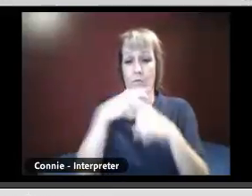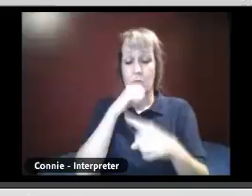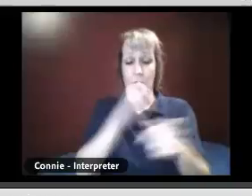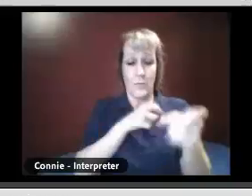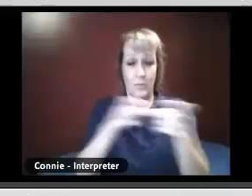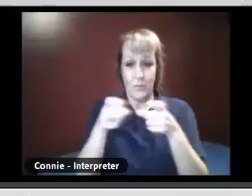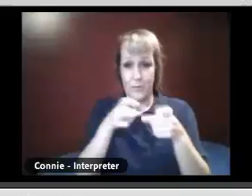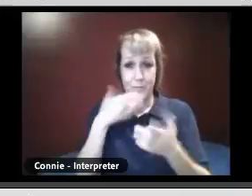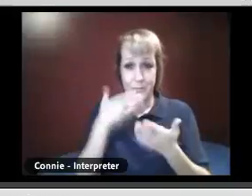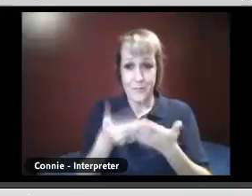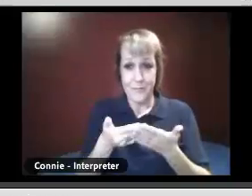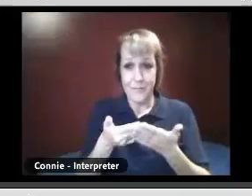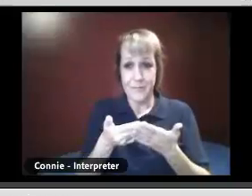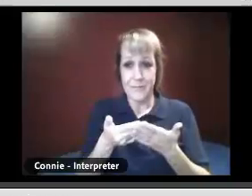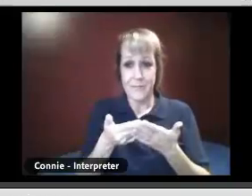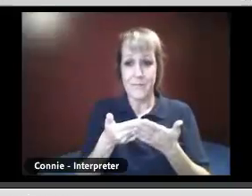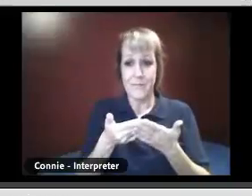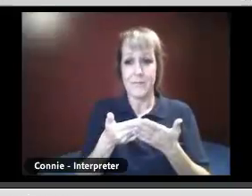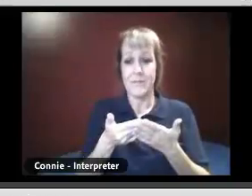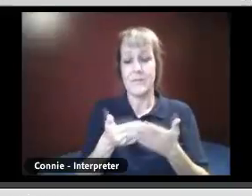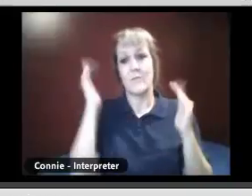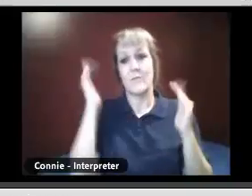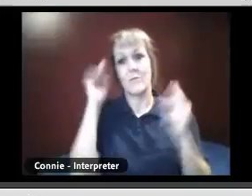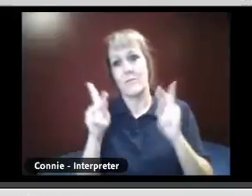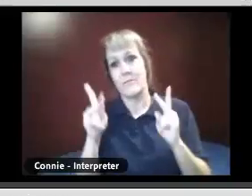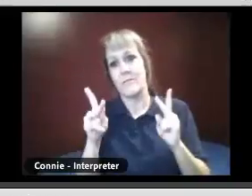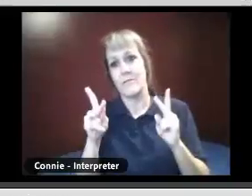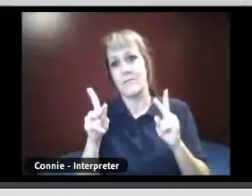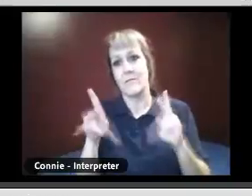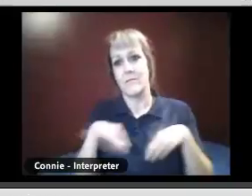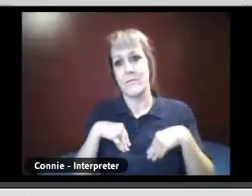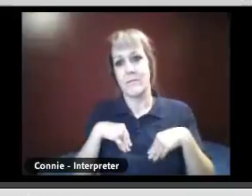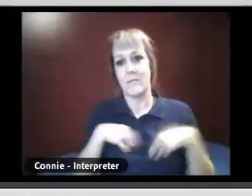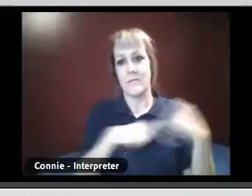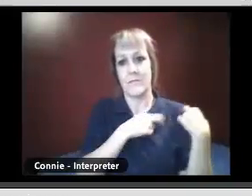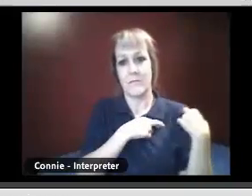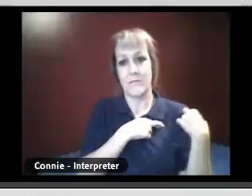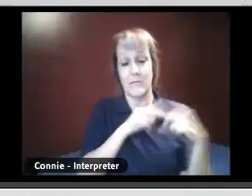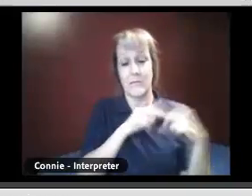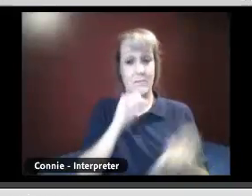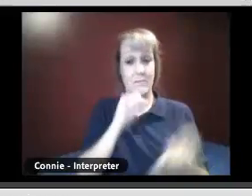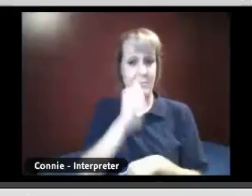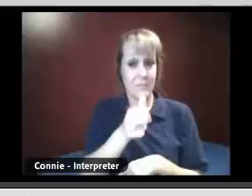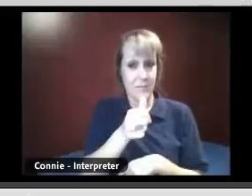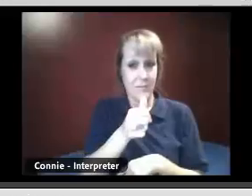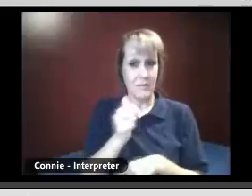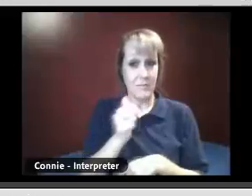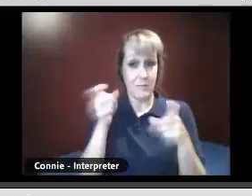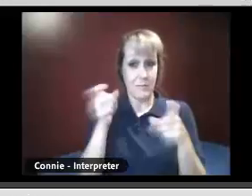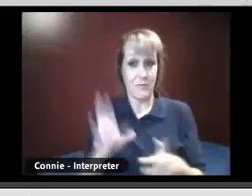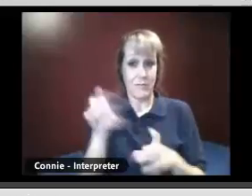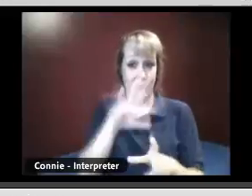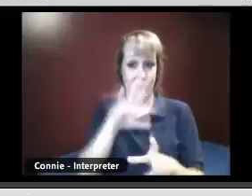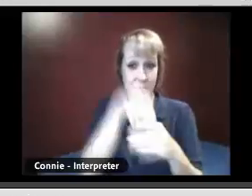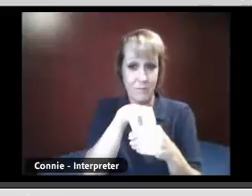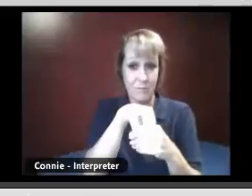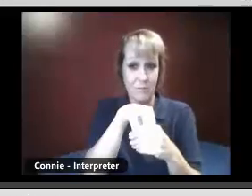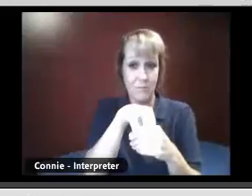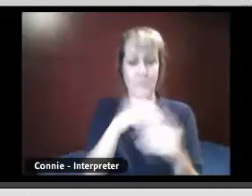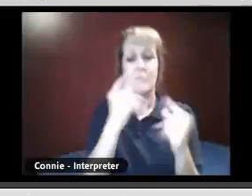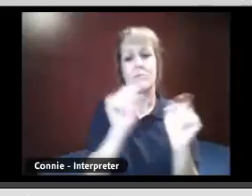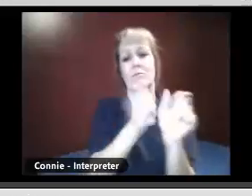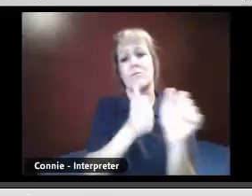well, remember we said we hope people take ownership, but when they don't, and we need to step in, we do it to avoid all